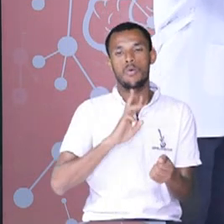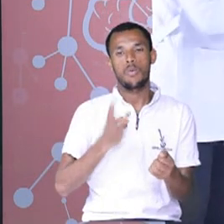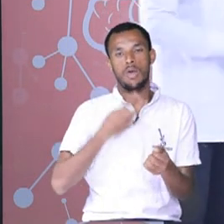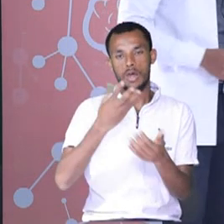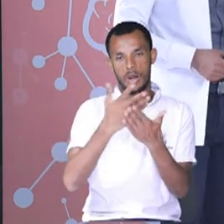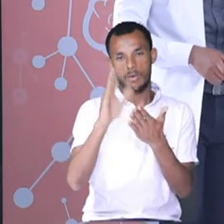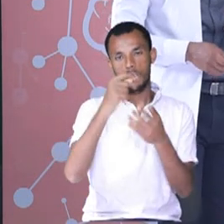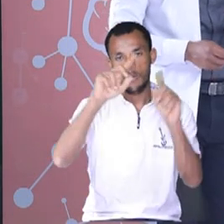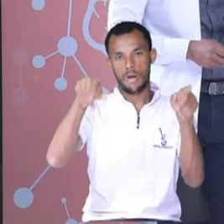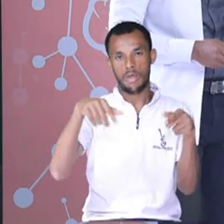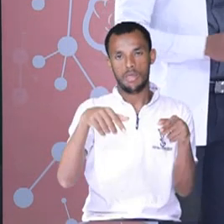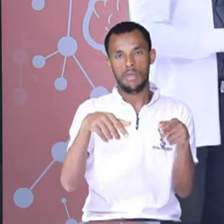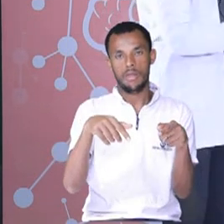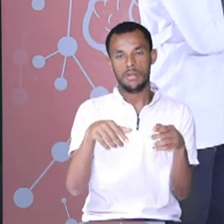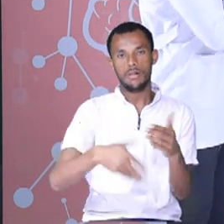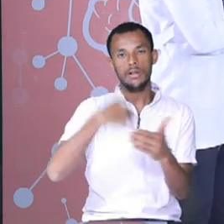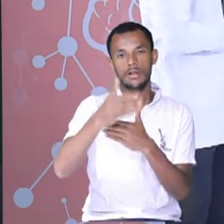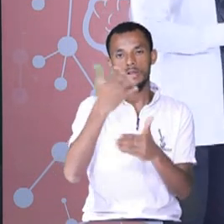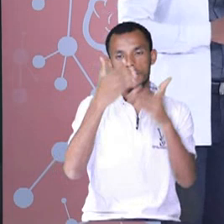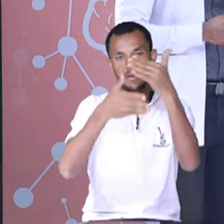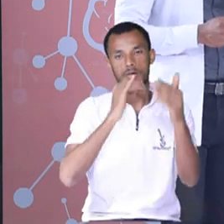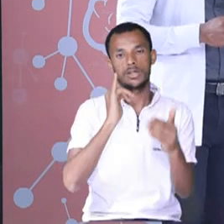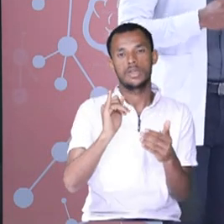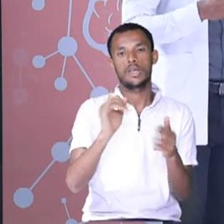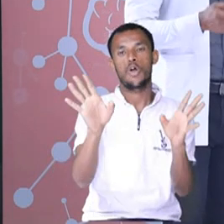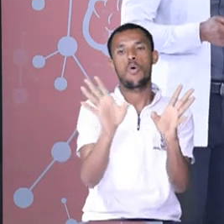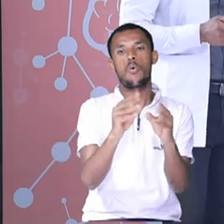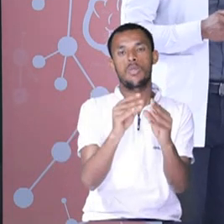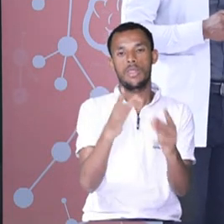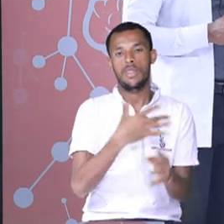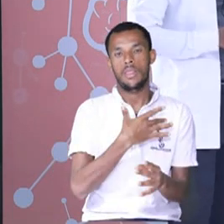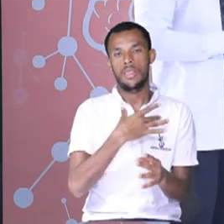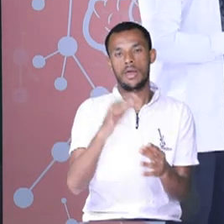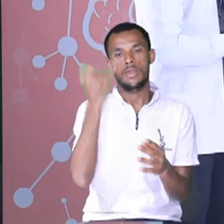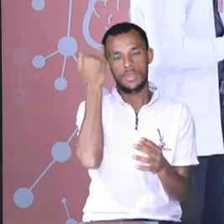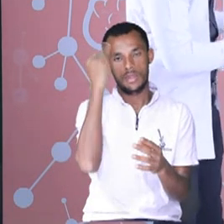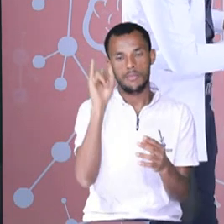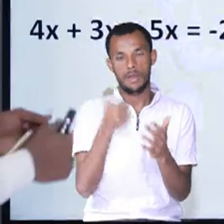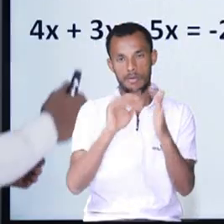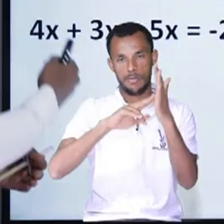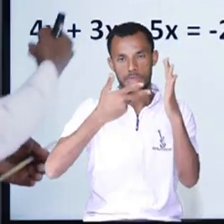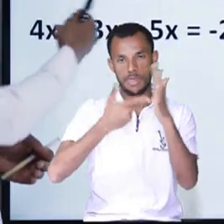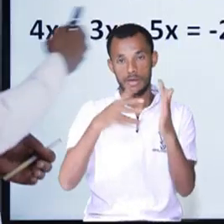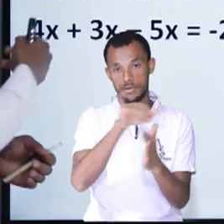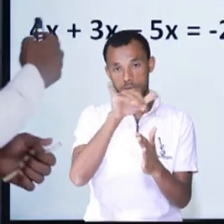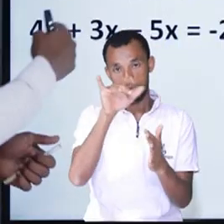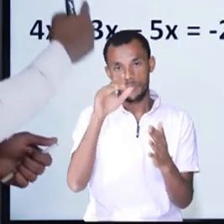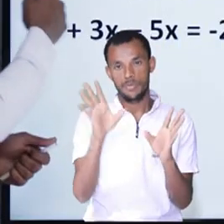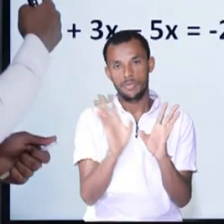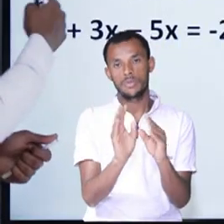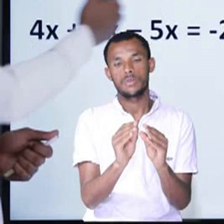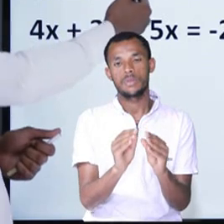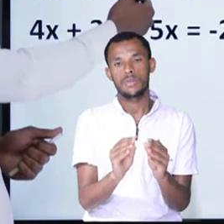already remove the brackets. The next step is collecting like terms. That means the like